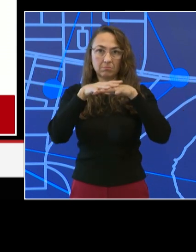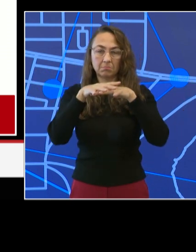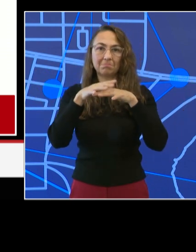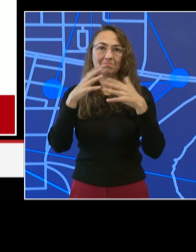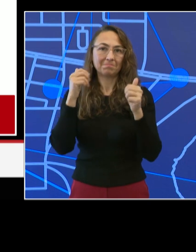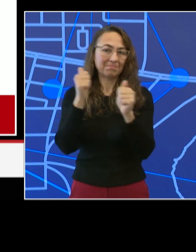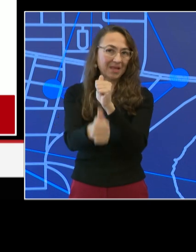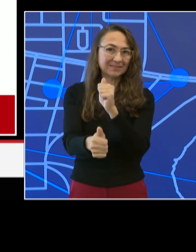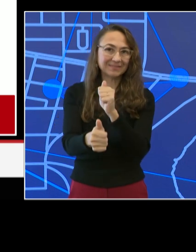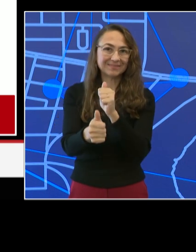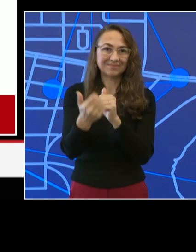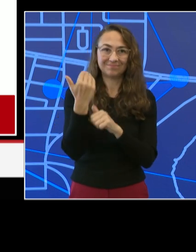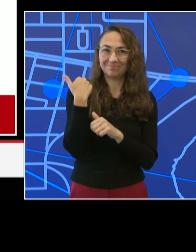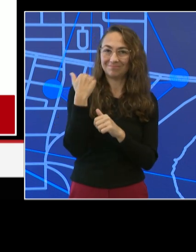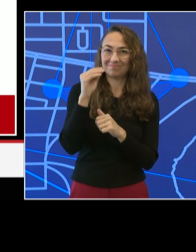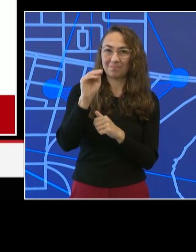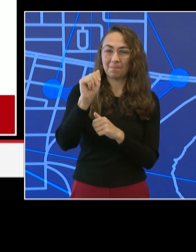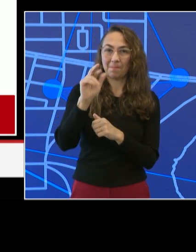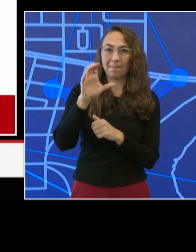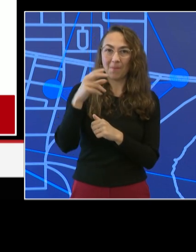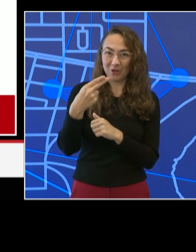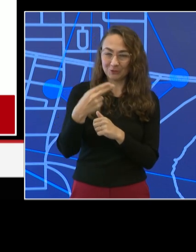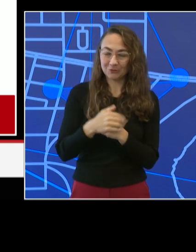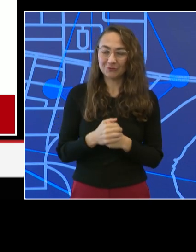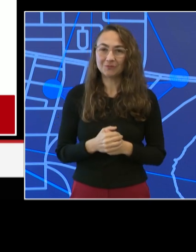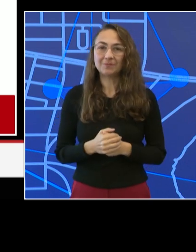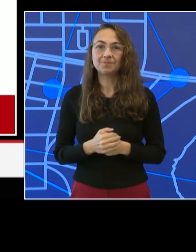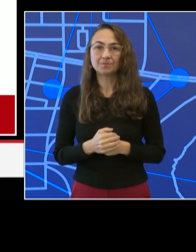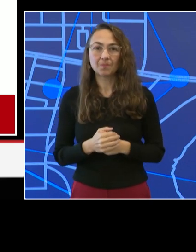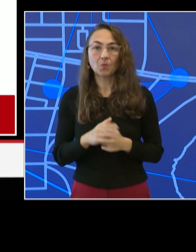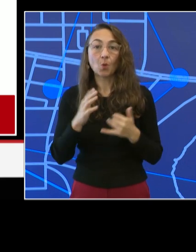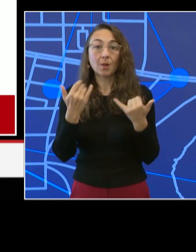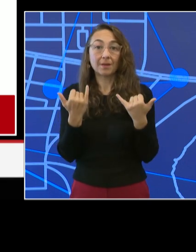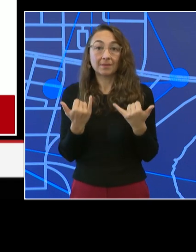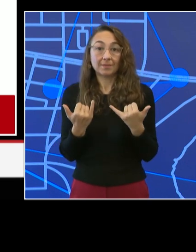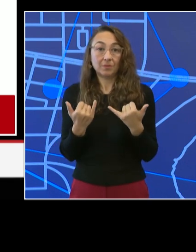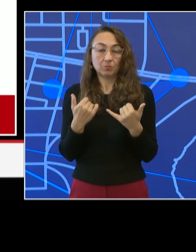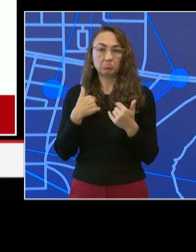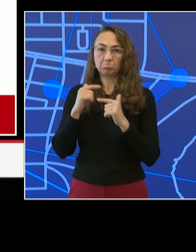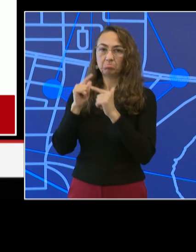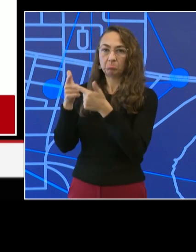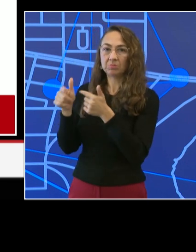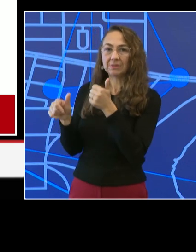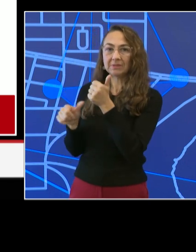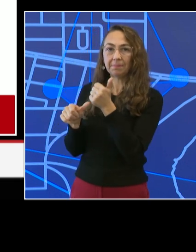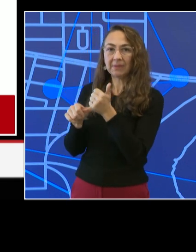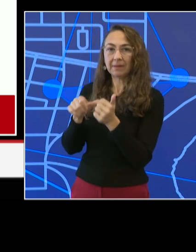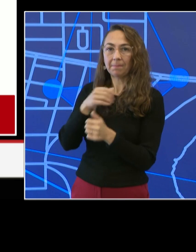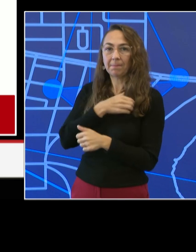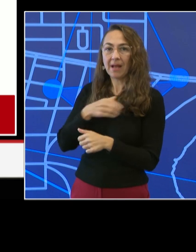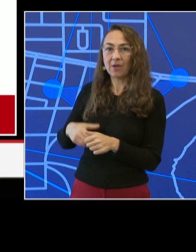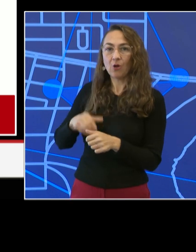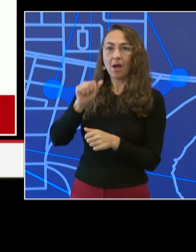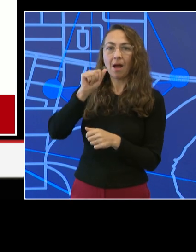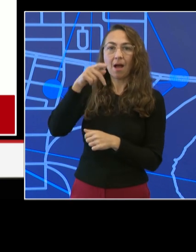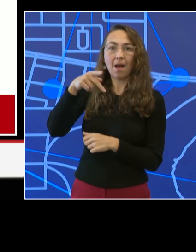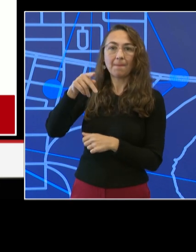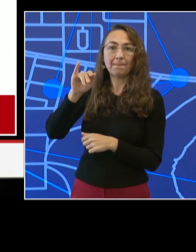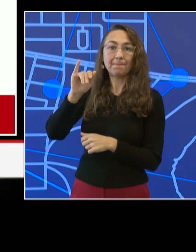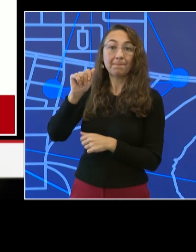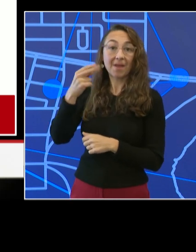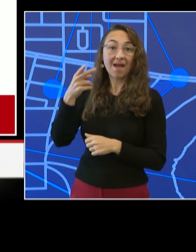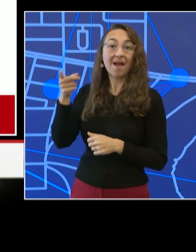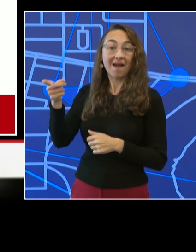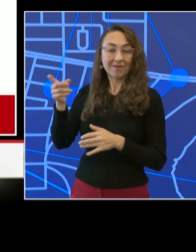want to turn it over to Deputy Mayor Apida to talk a little bit more about how we rebalance the public safety